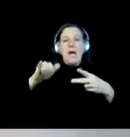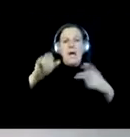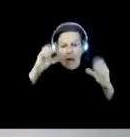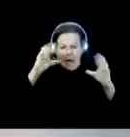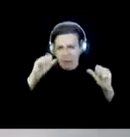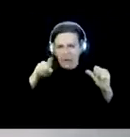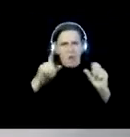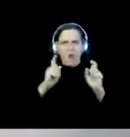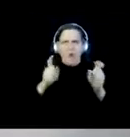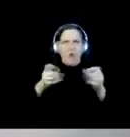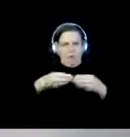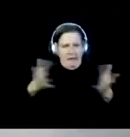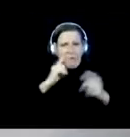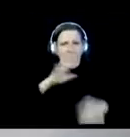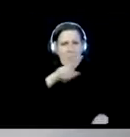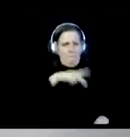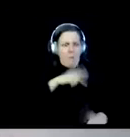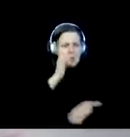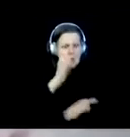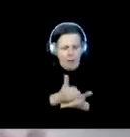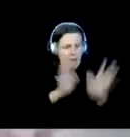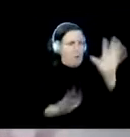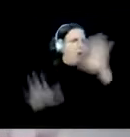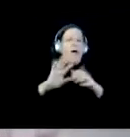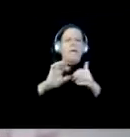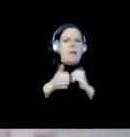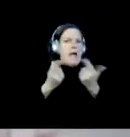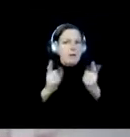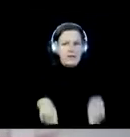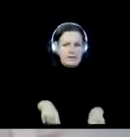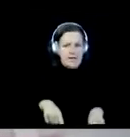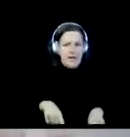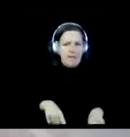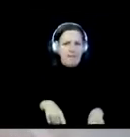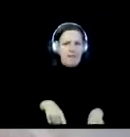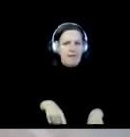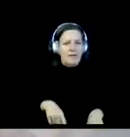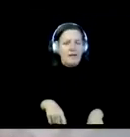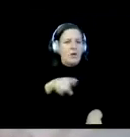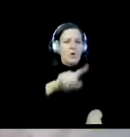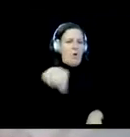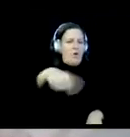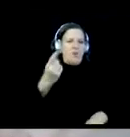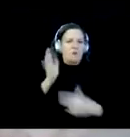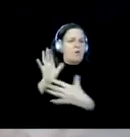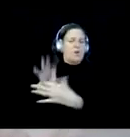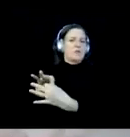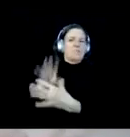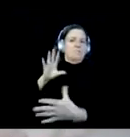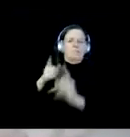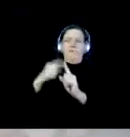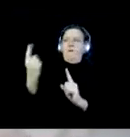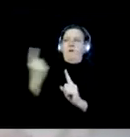yeah, how it's does that crazy. break happen where you Mhm. just completely disassociate from, something that seems to be